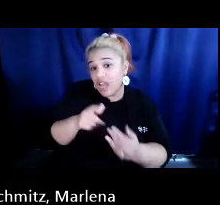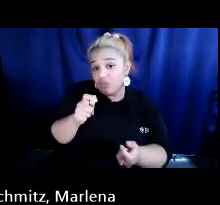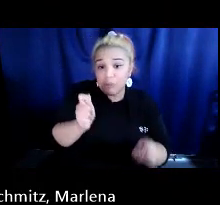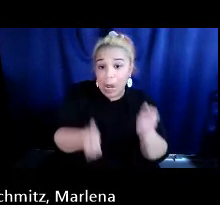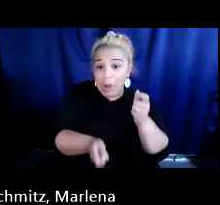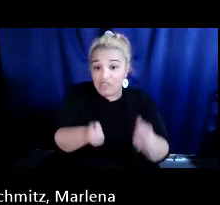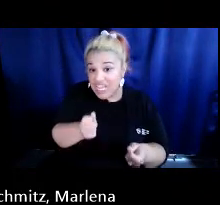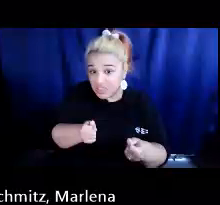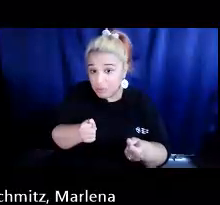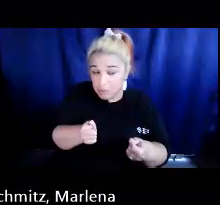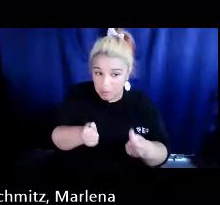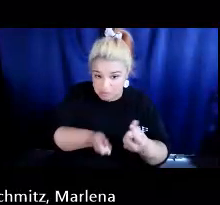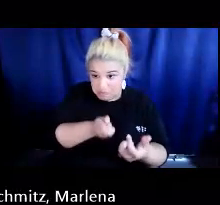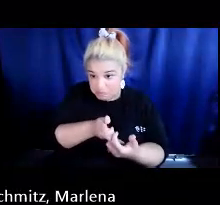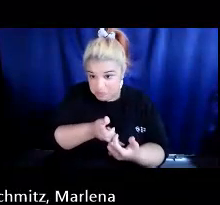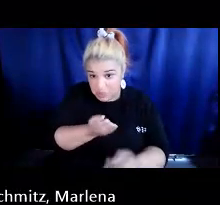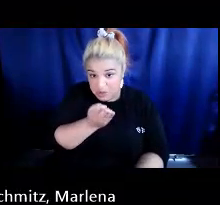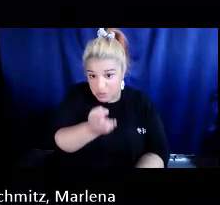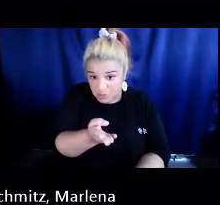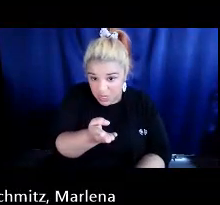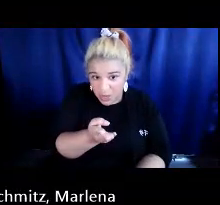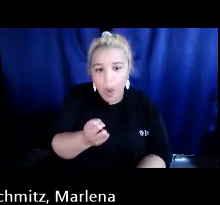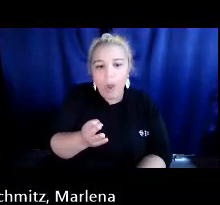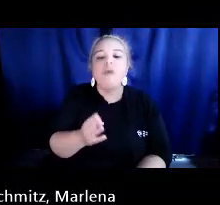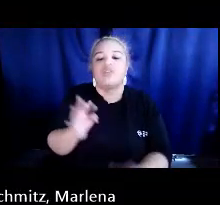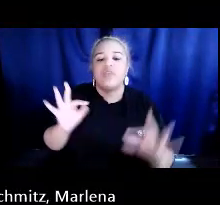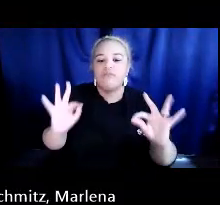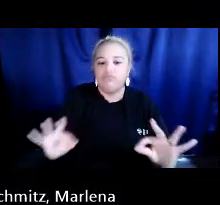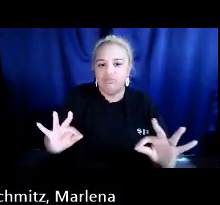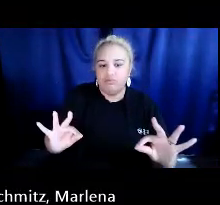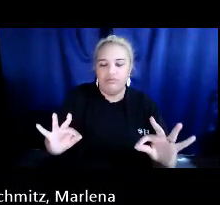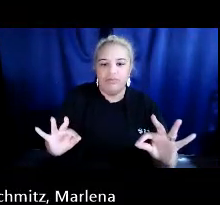great, but you may be wondering, what is the cost incurred?